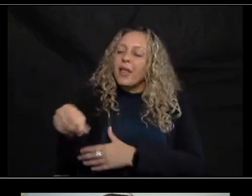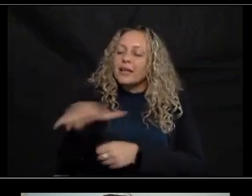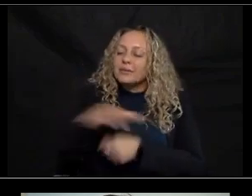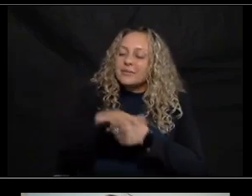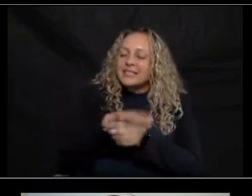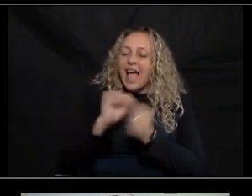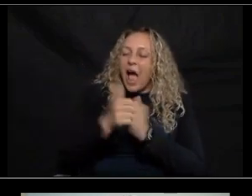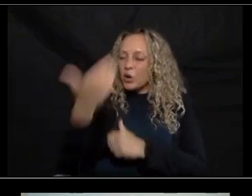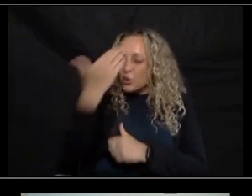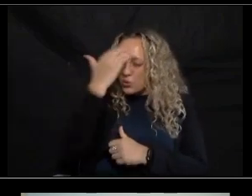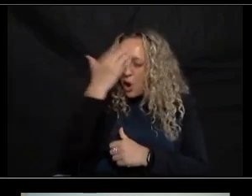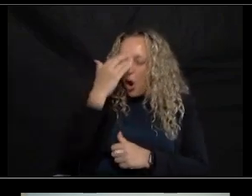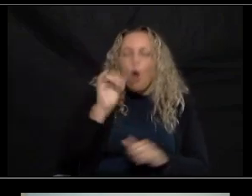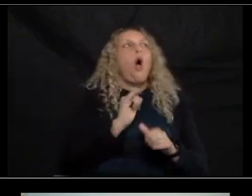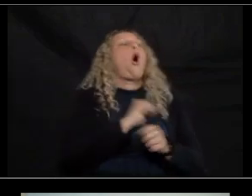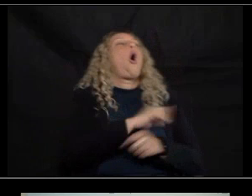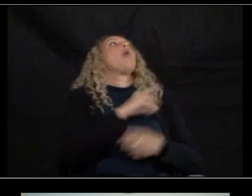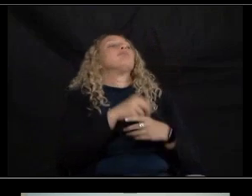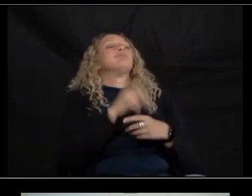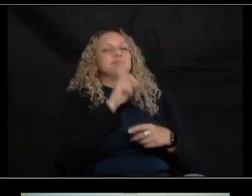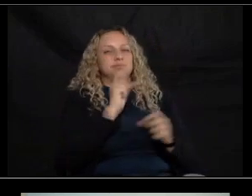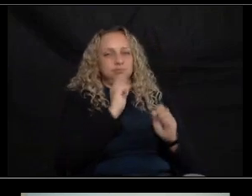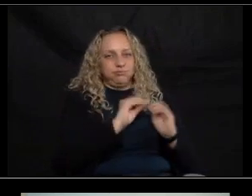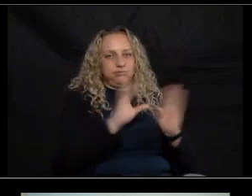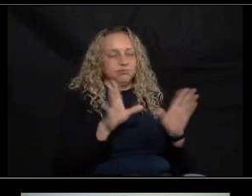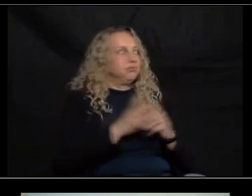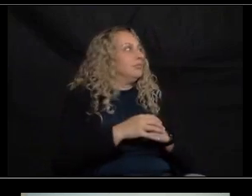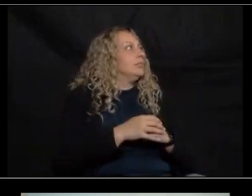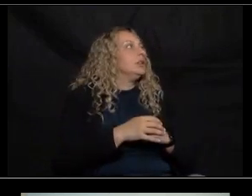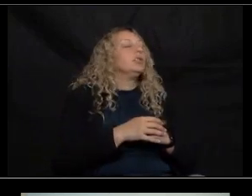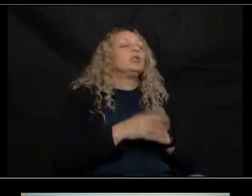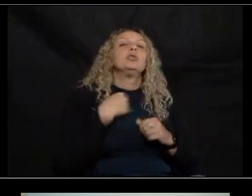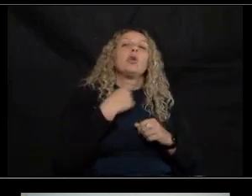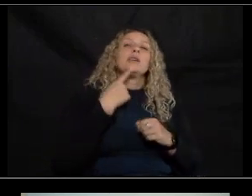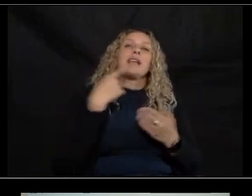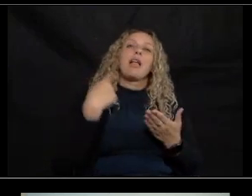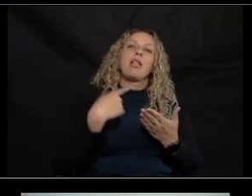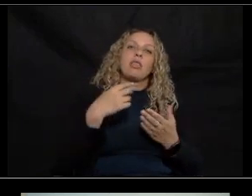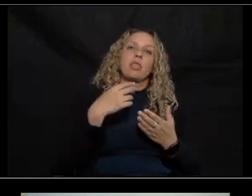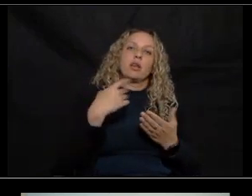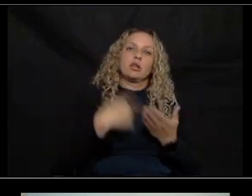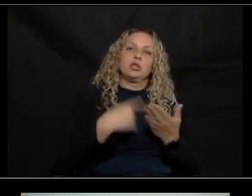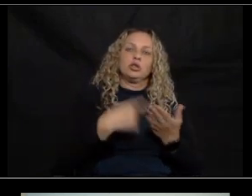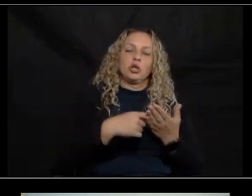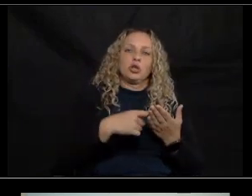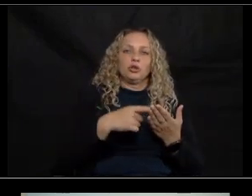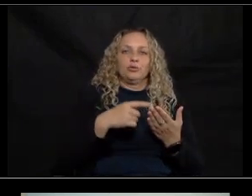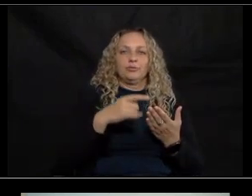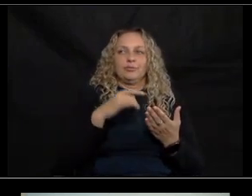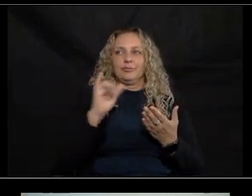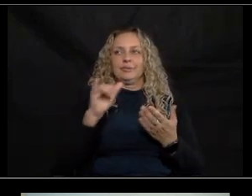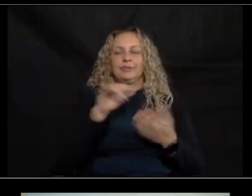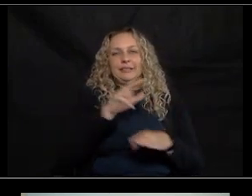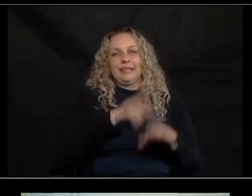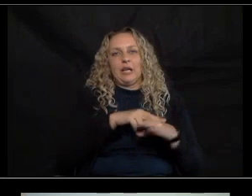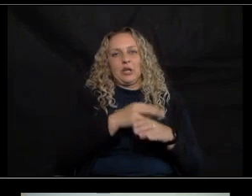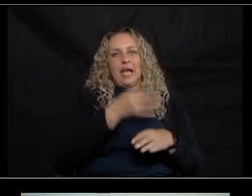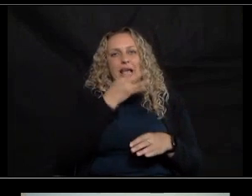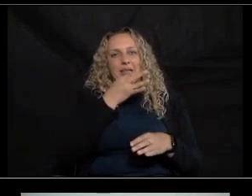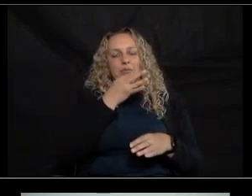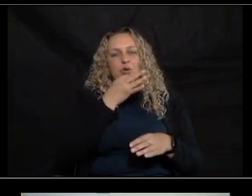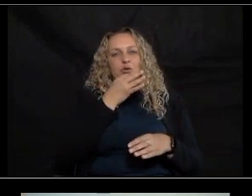Okay, all of it. Okay, sure. So like I said, the consultant is the Green Infrastructure Center, that are national experts in doing